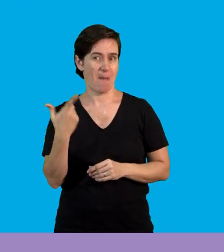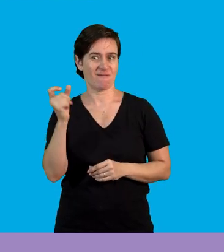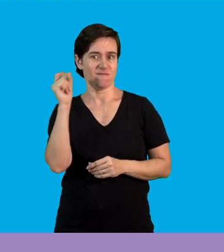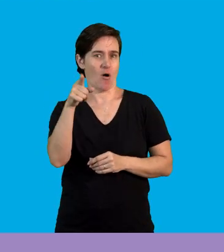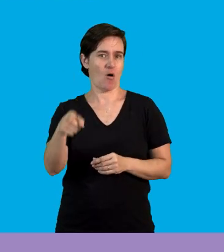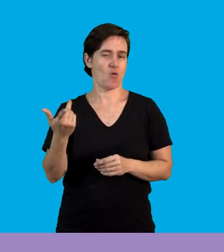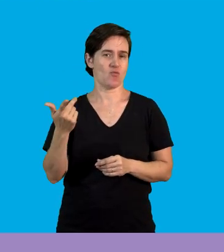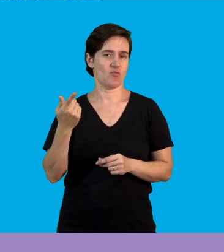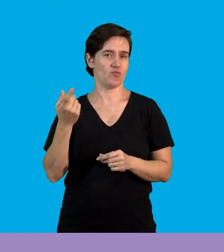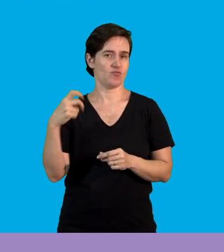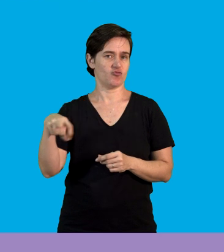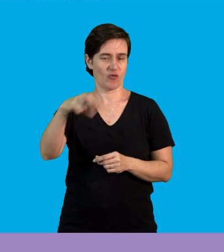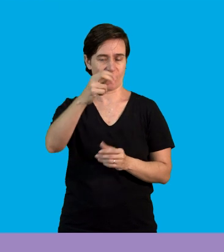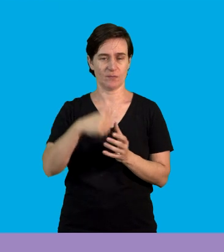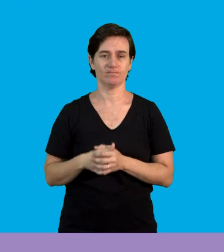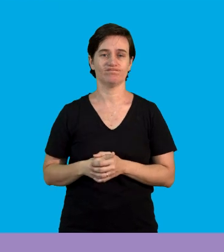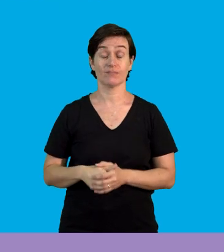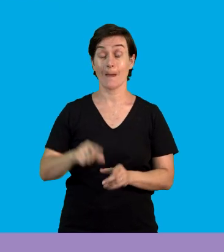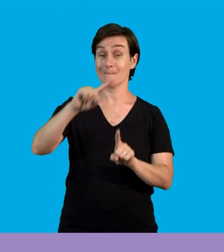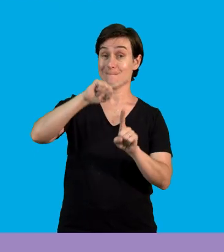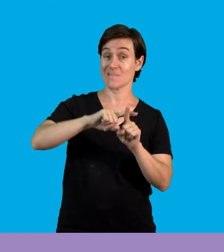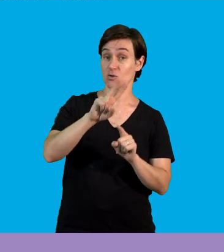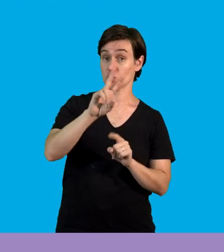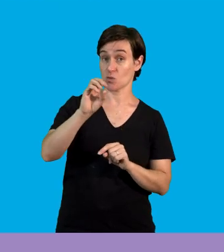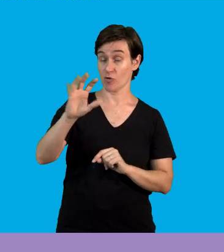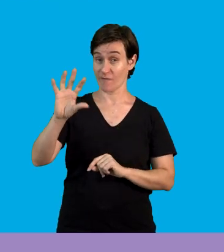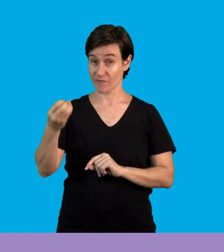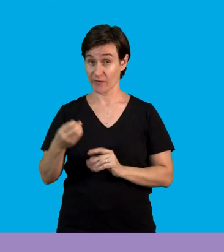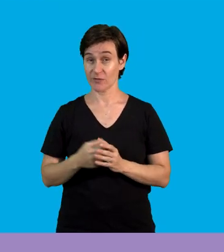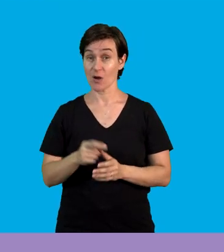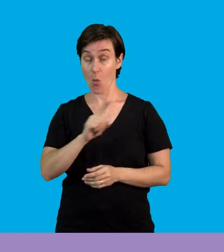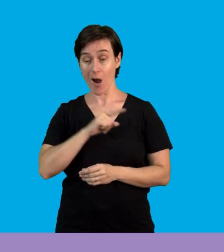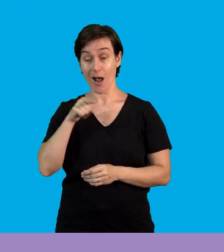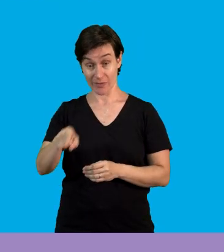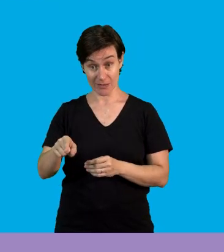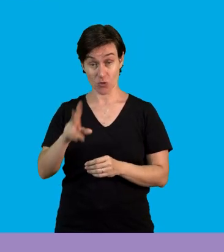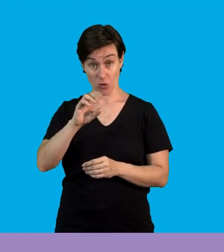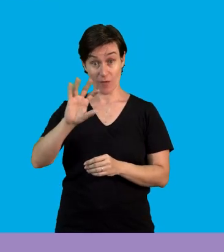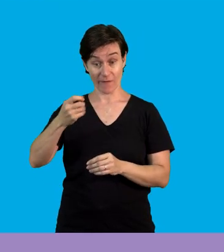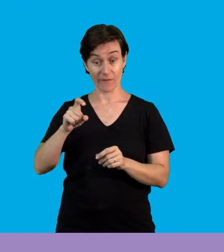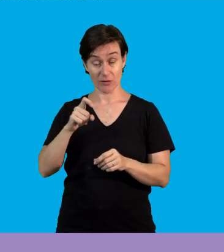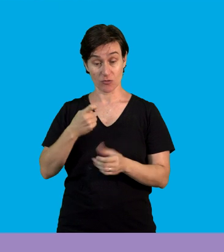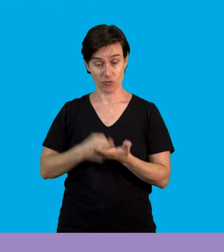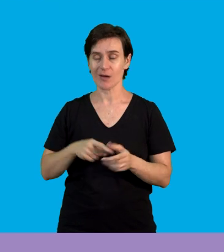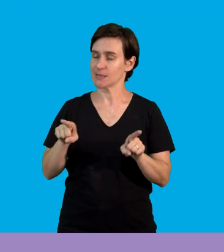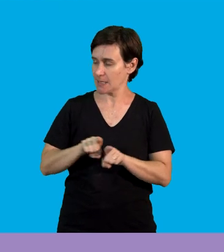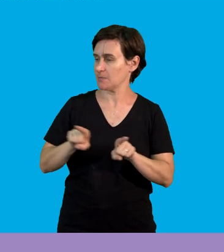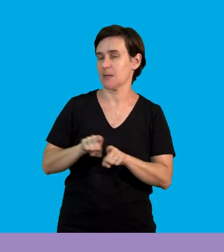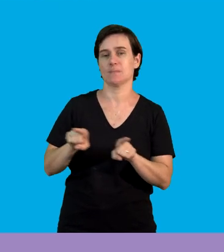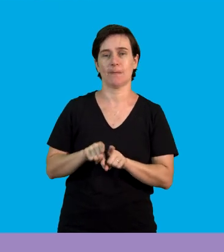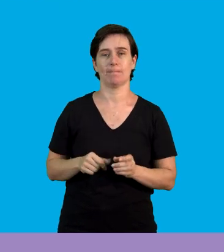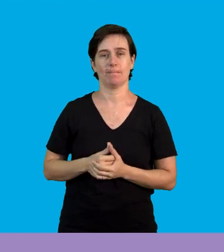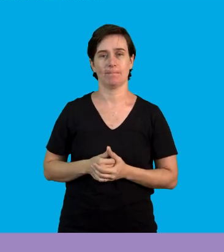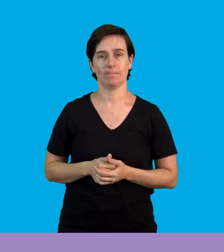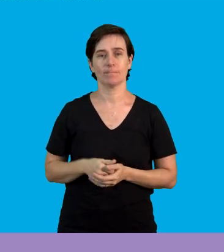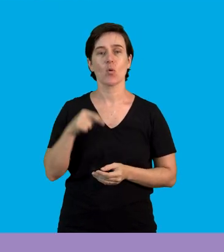travel. And then we say plus 250 because that one is a value that does not change. So that is